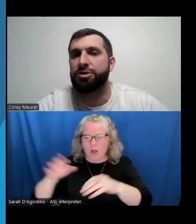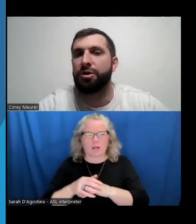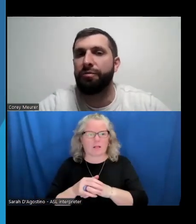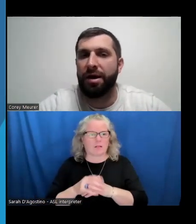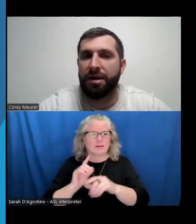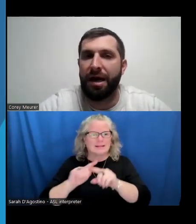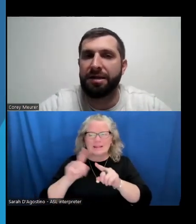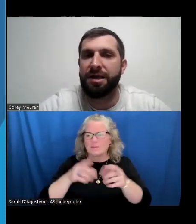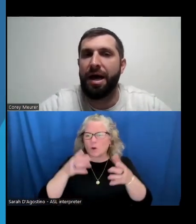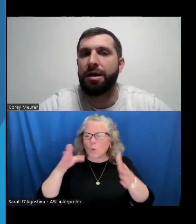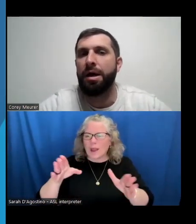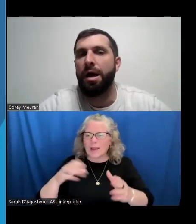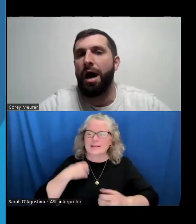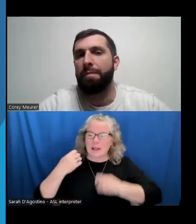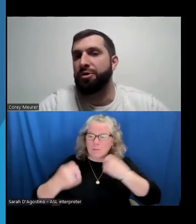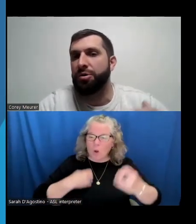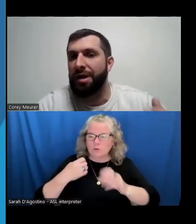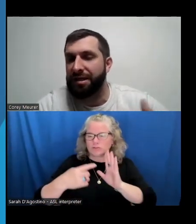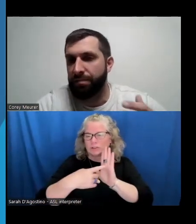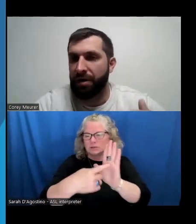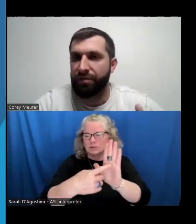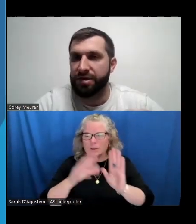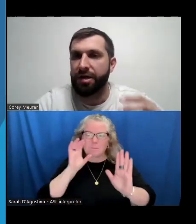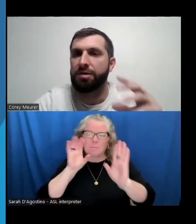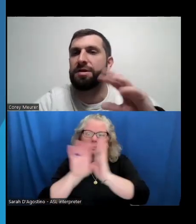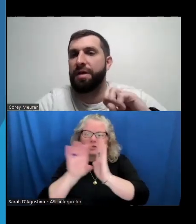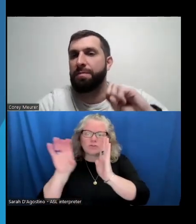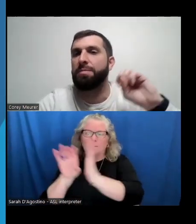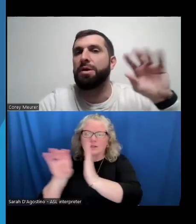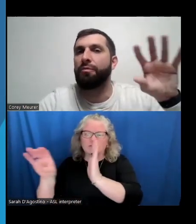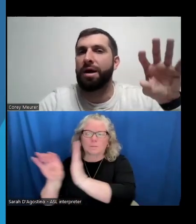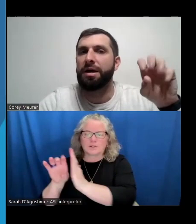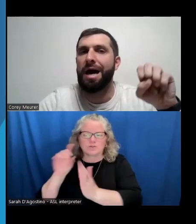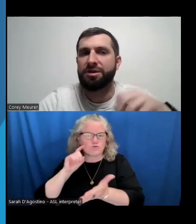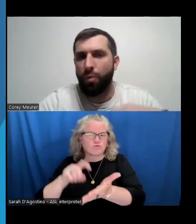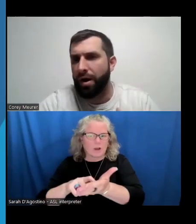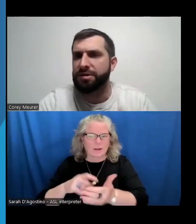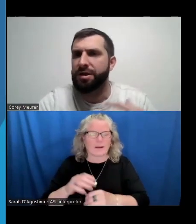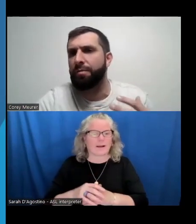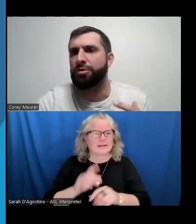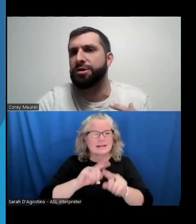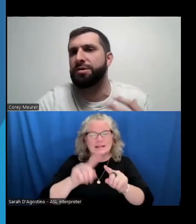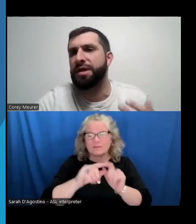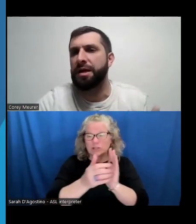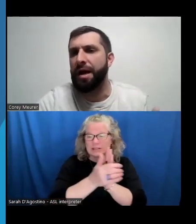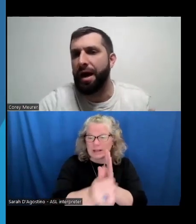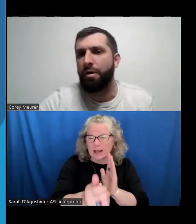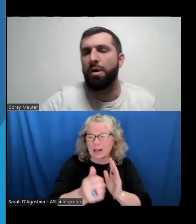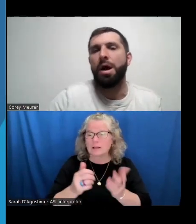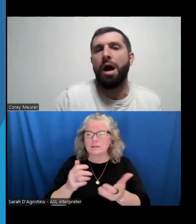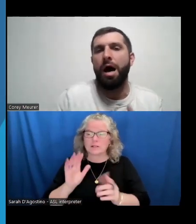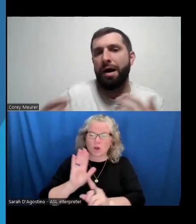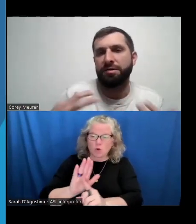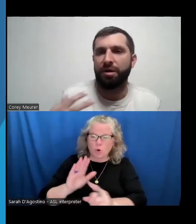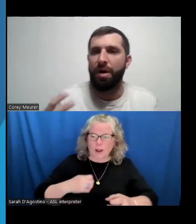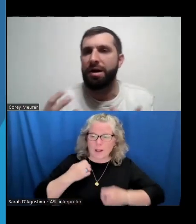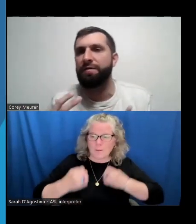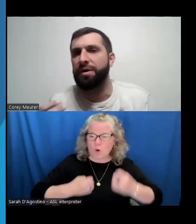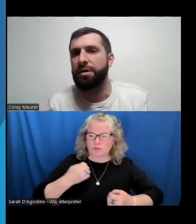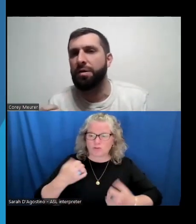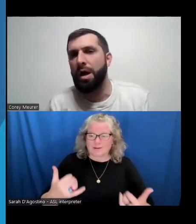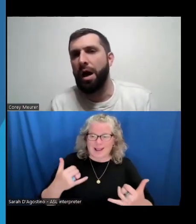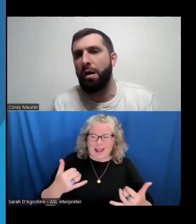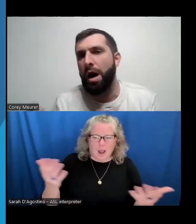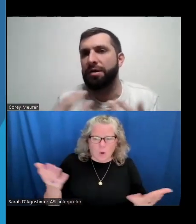your emotion or recognize that, utilize some different skills, and then maybe recognize where is our emotional state now, how does our